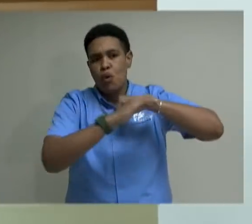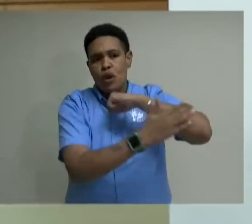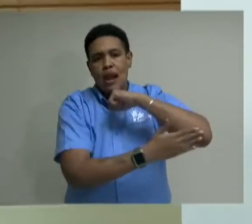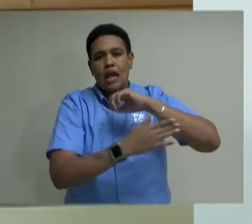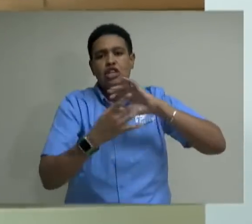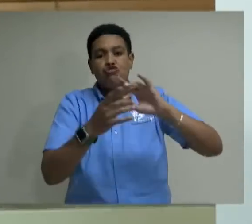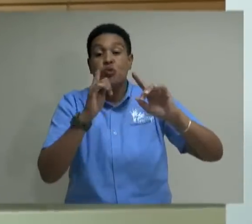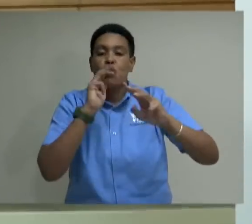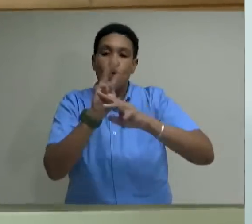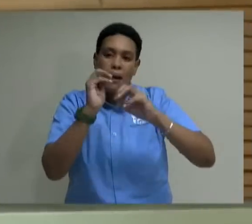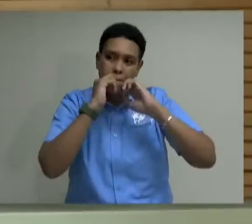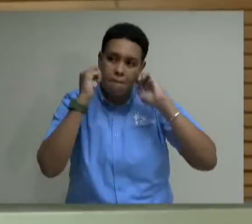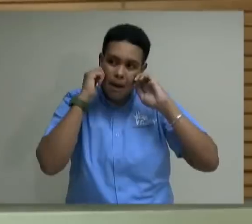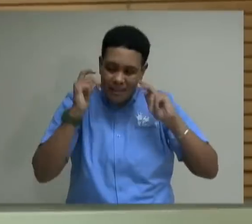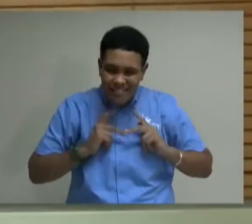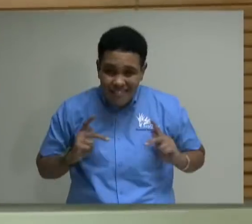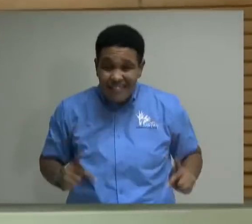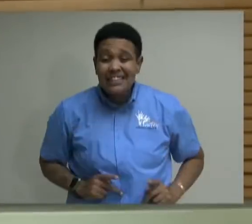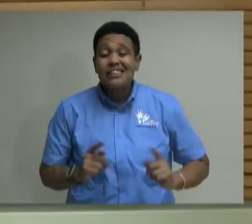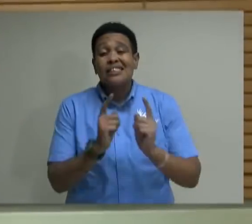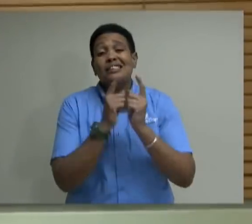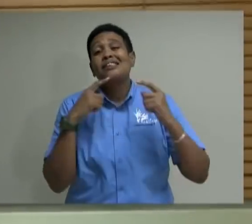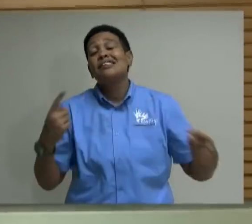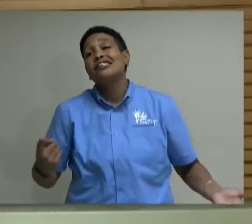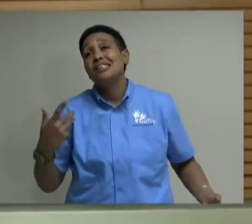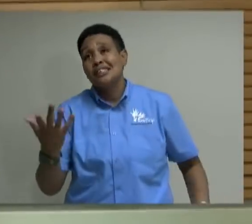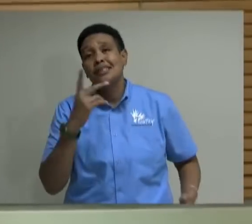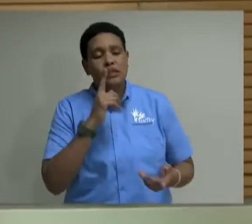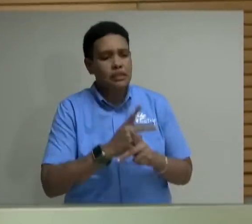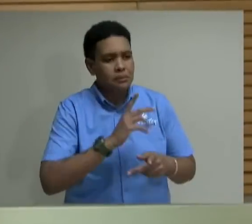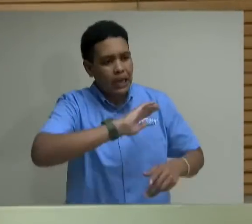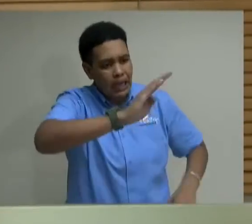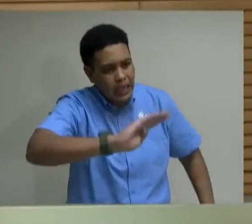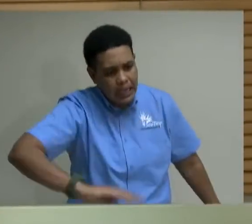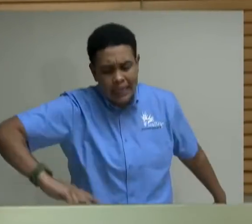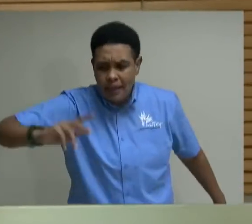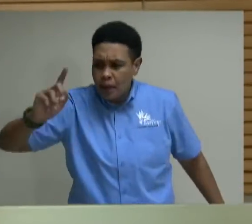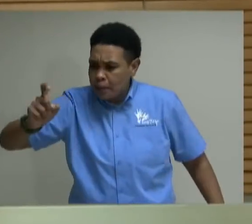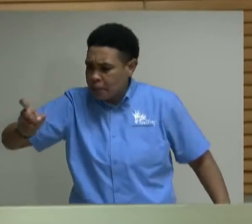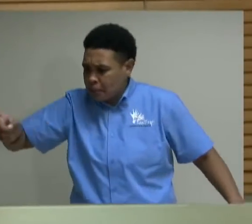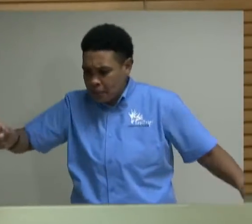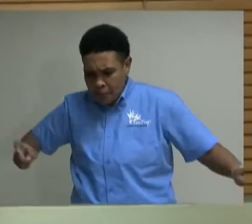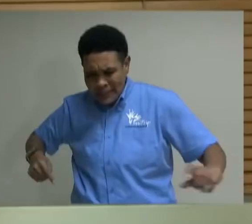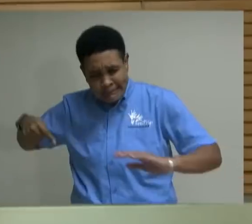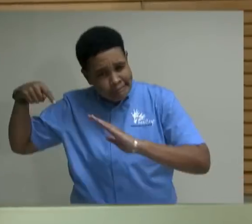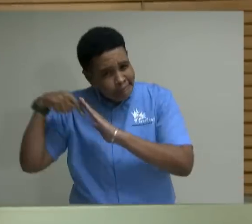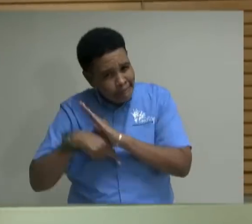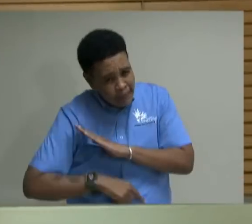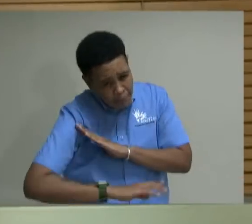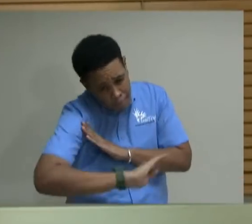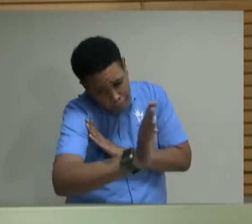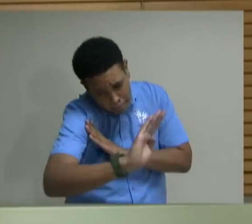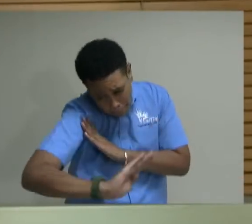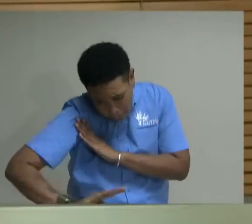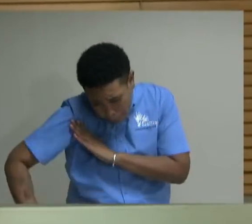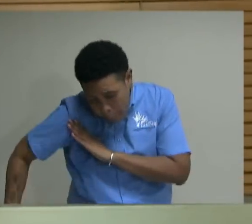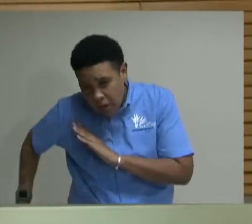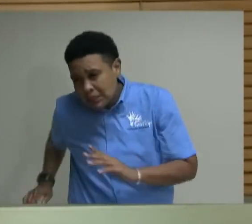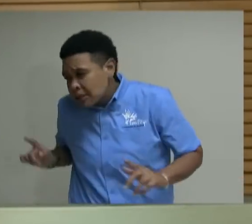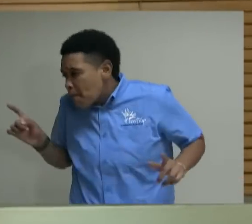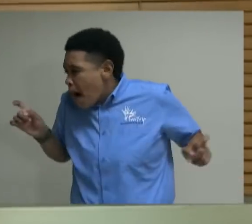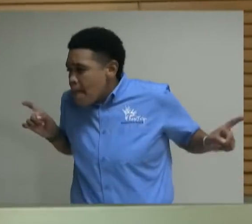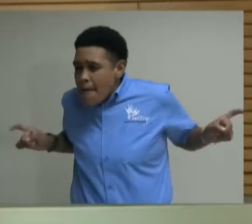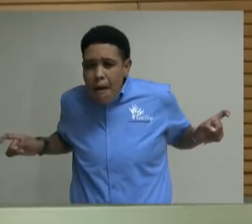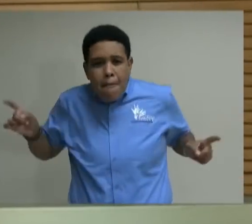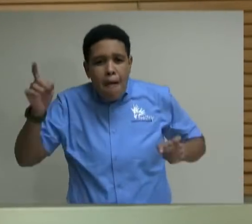the mask wearing, the physical distancing, the cleaning and deep cleaning and the sanitizing. I have visited a